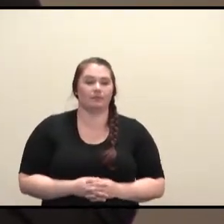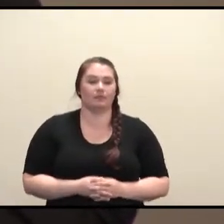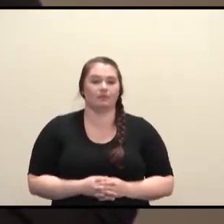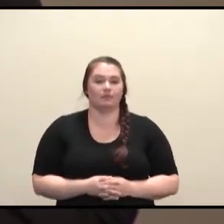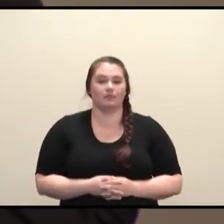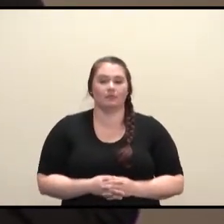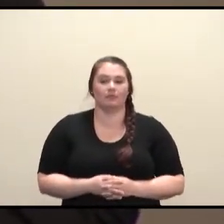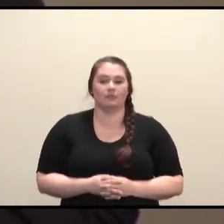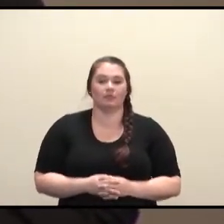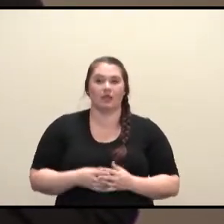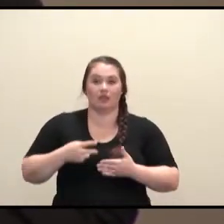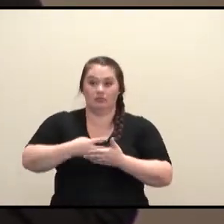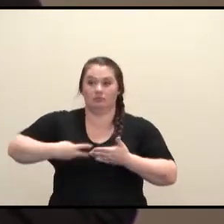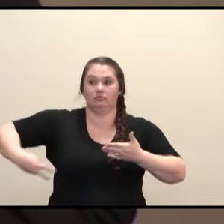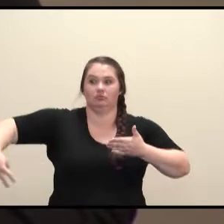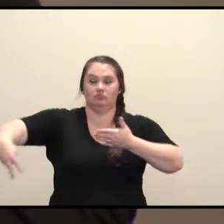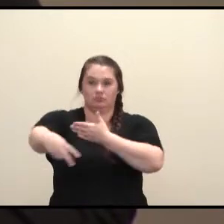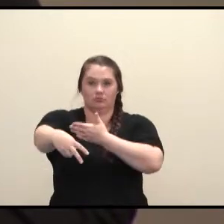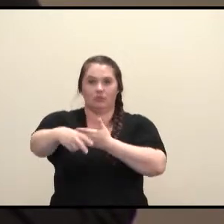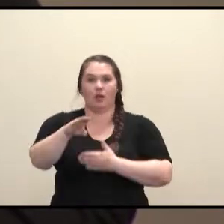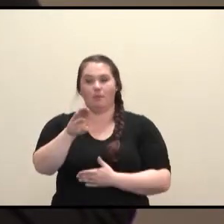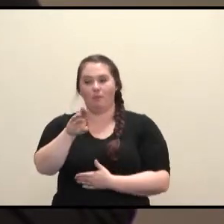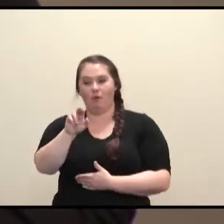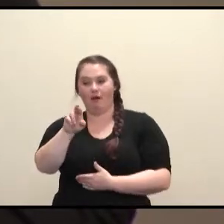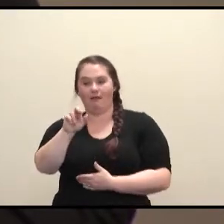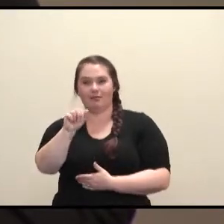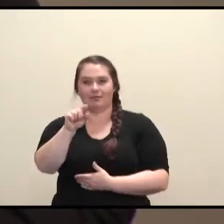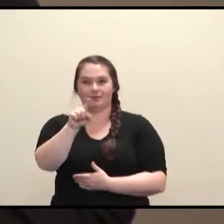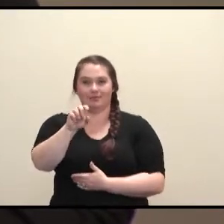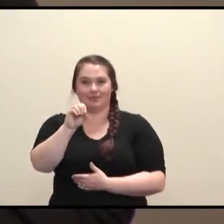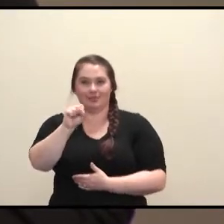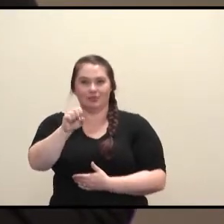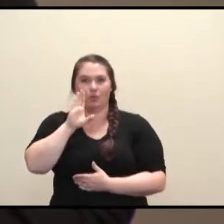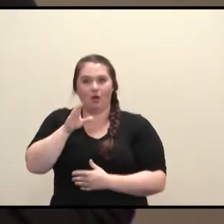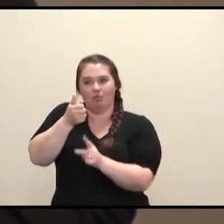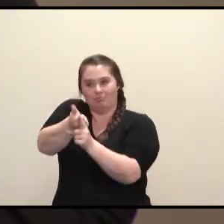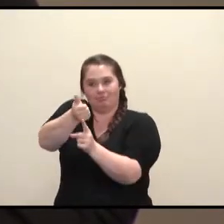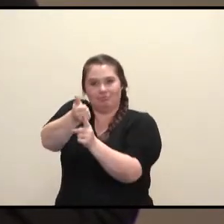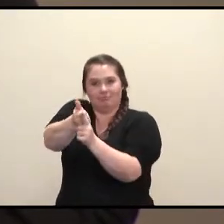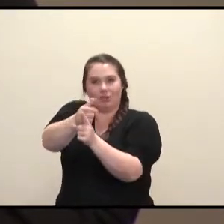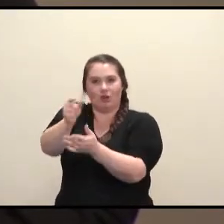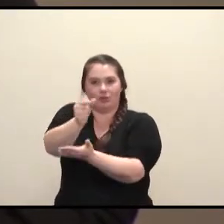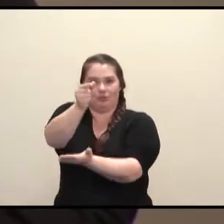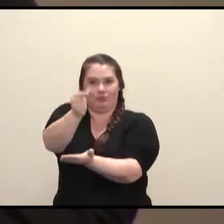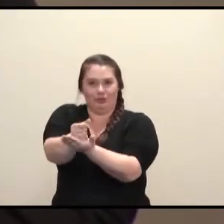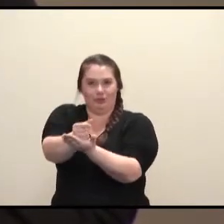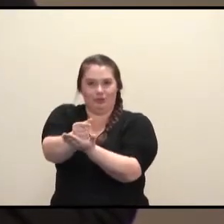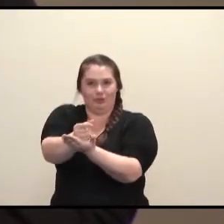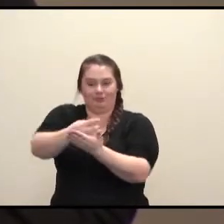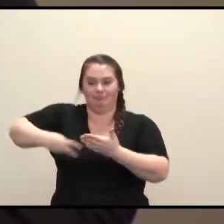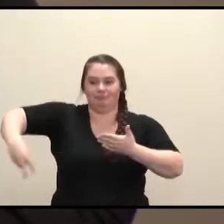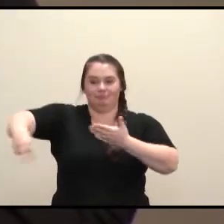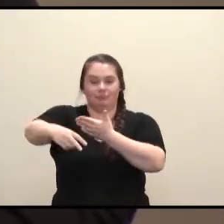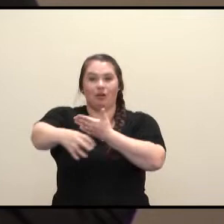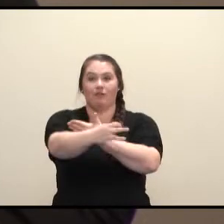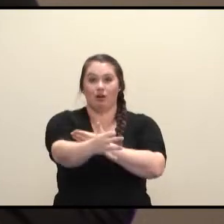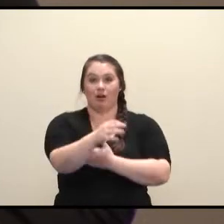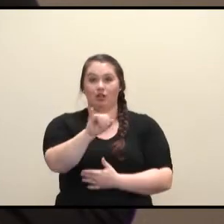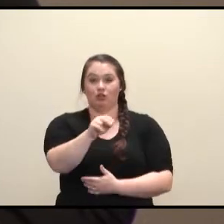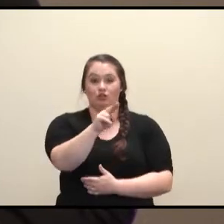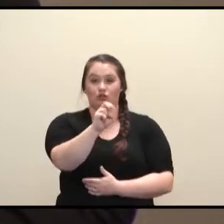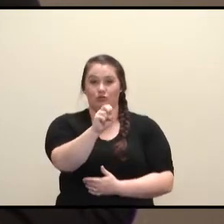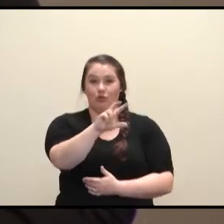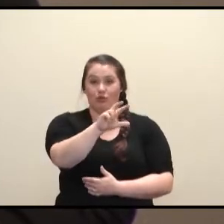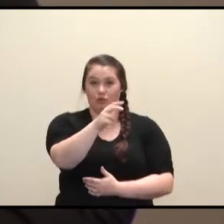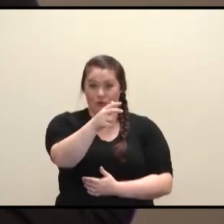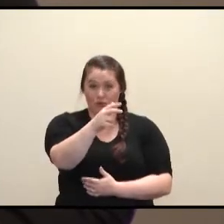then the following week, Brazos High School, for the first time, will have their own graduation on Friday, June the 3rd, at the University